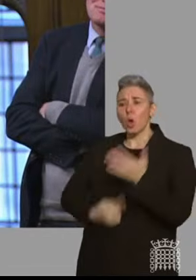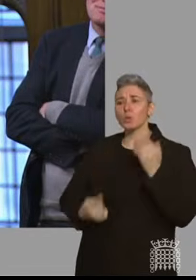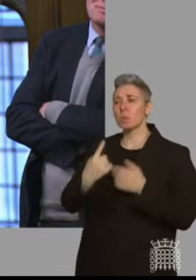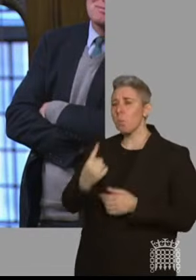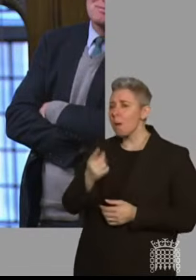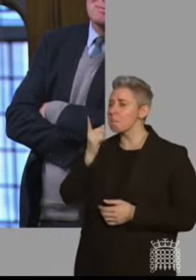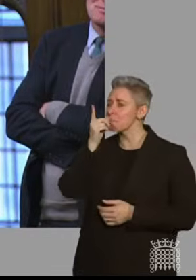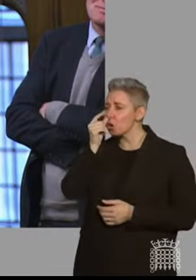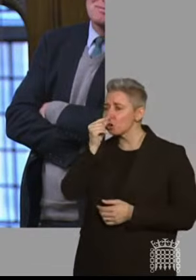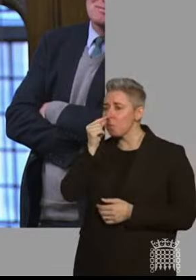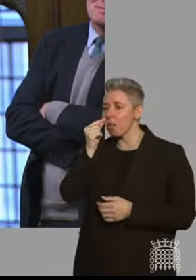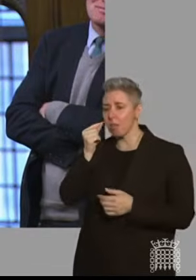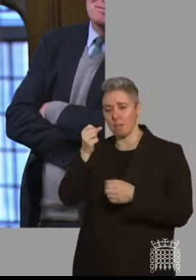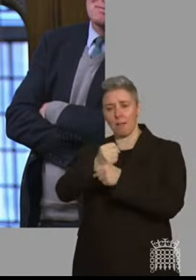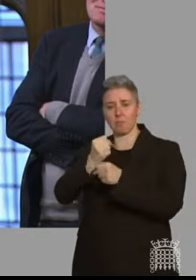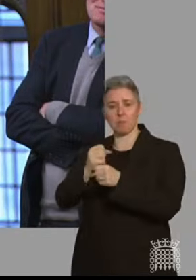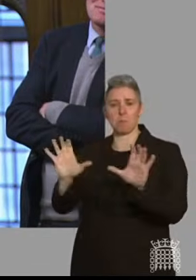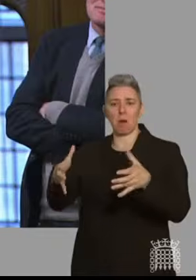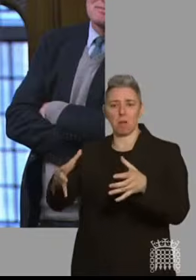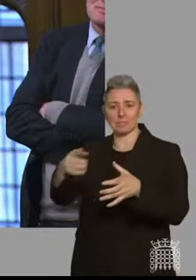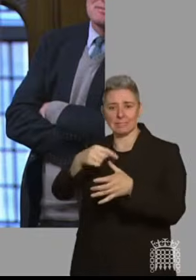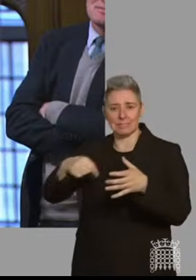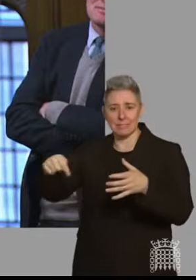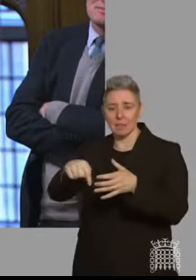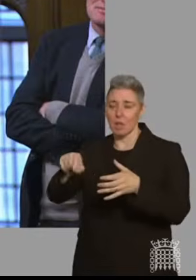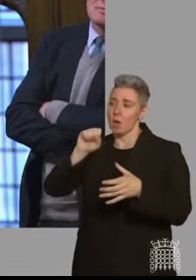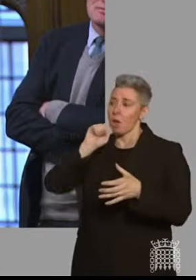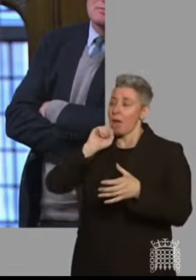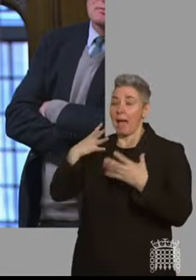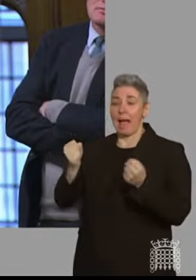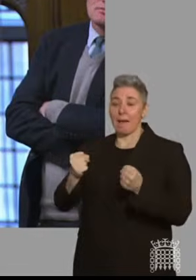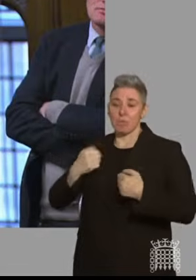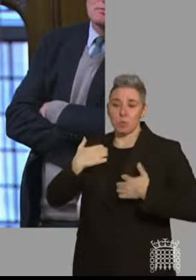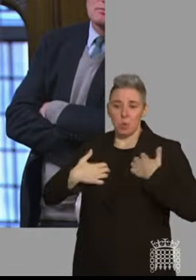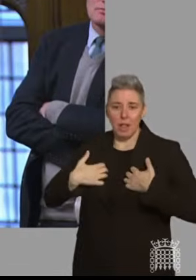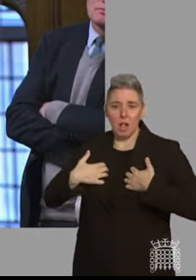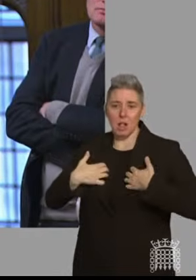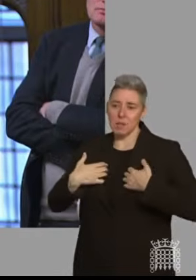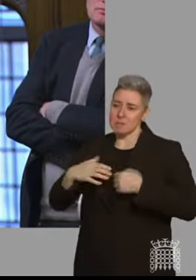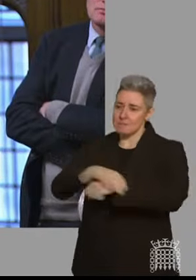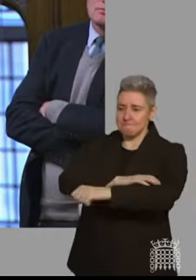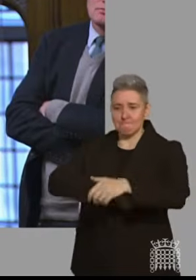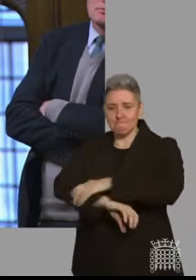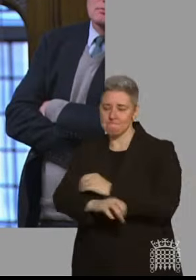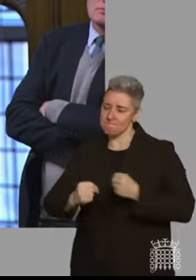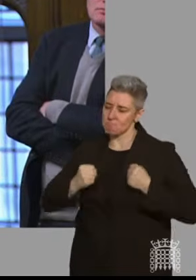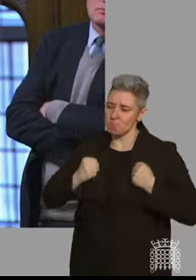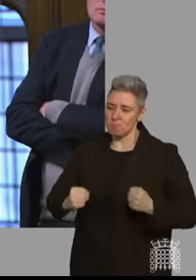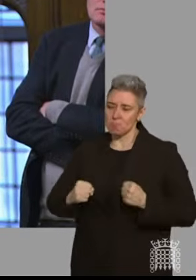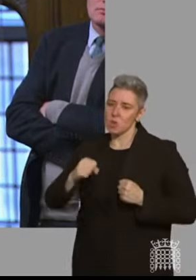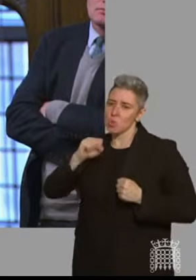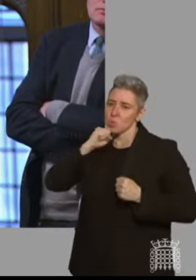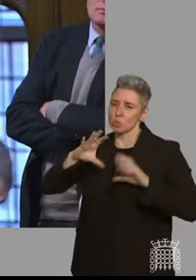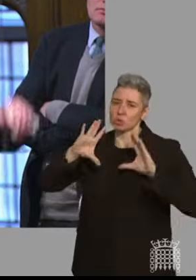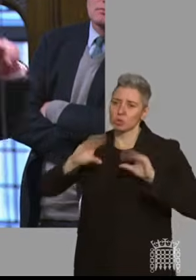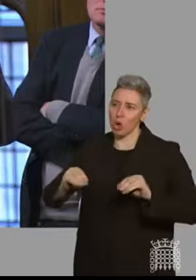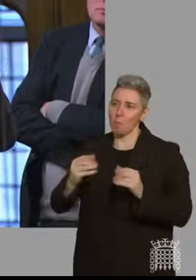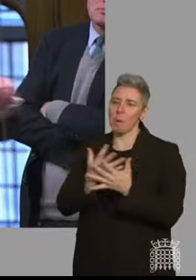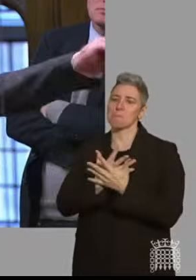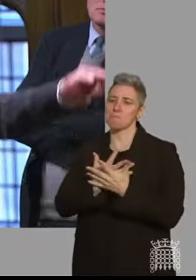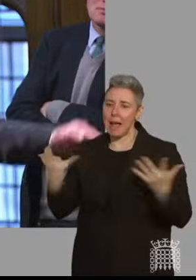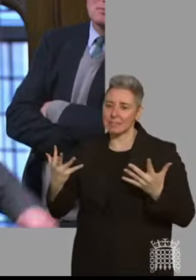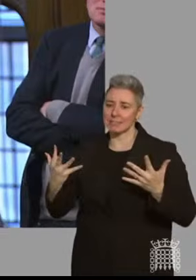the inclination and the determination to stop mass illegal and legal migration, and that is